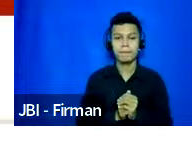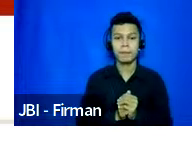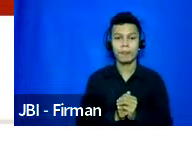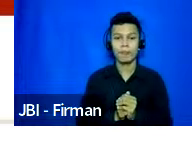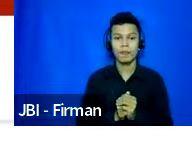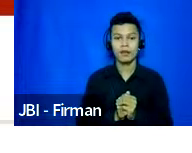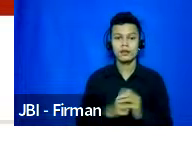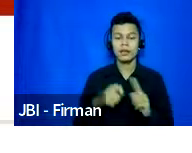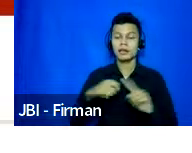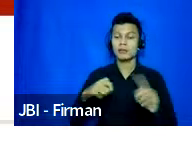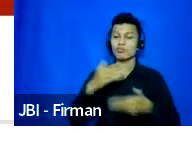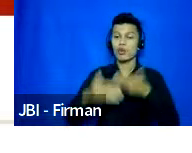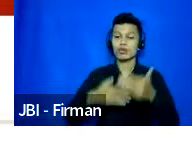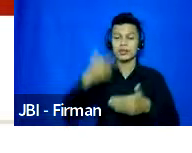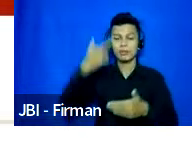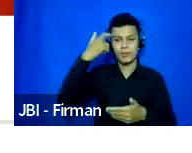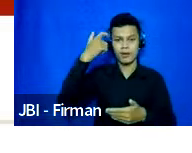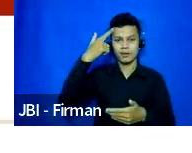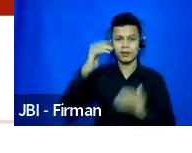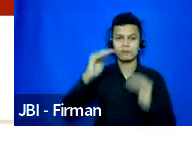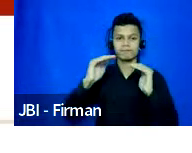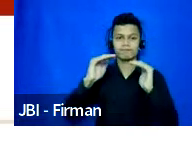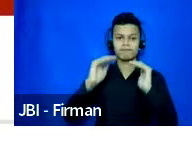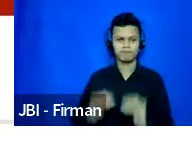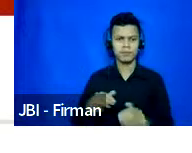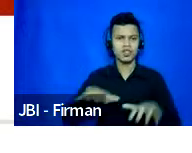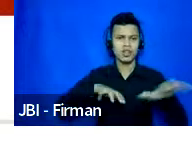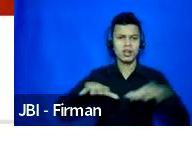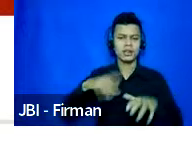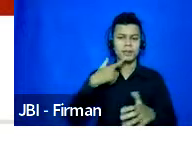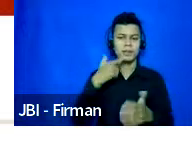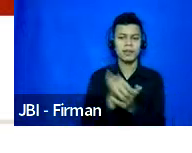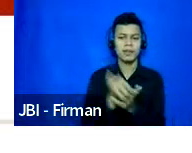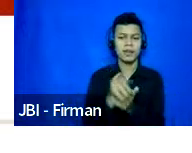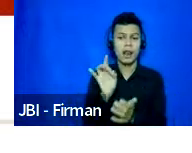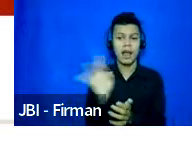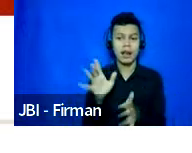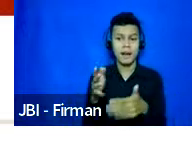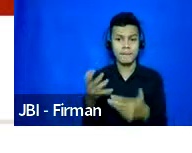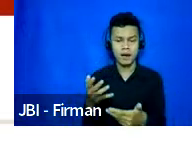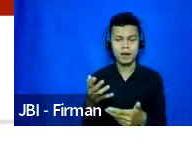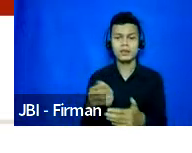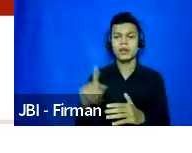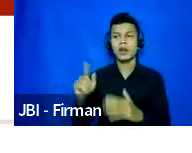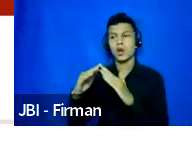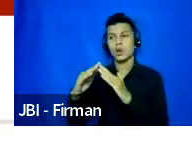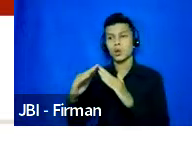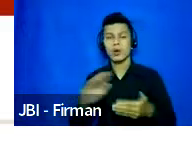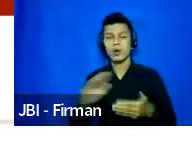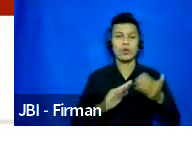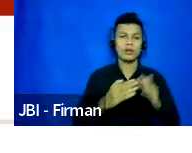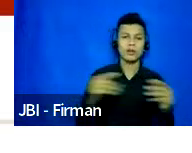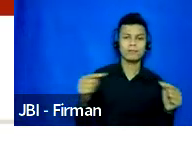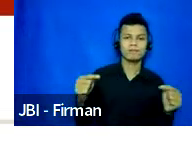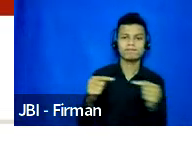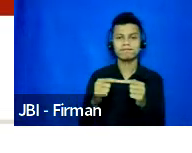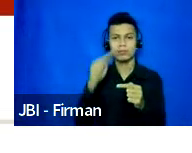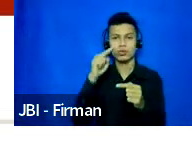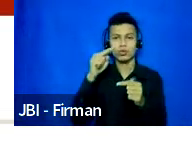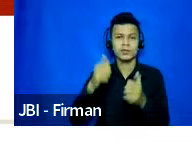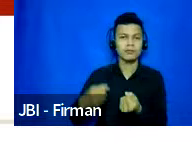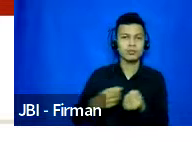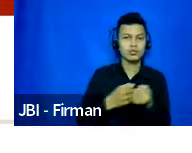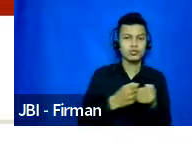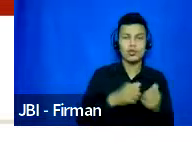Another important strategy is to mobilize home and community to be able to continue to support children's learning at home. This